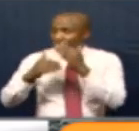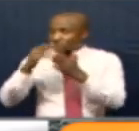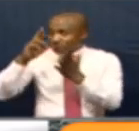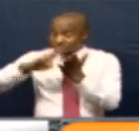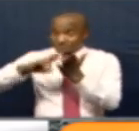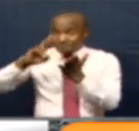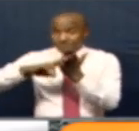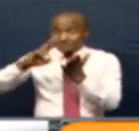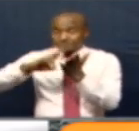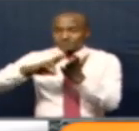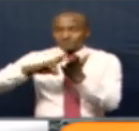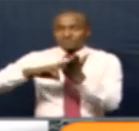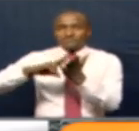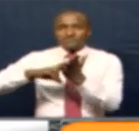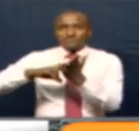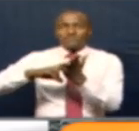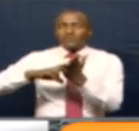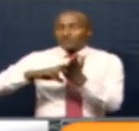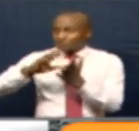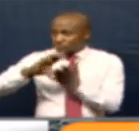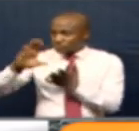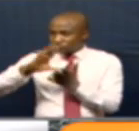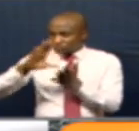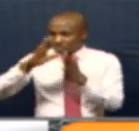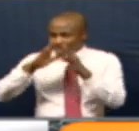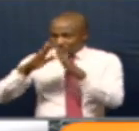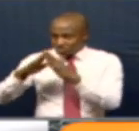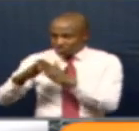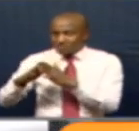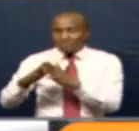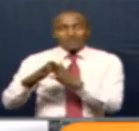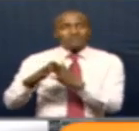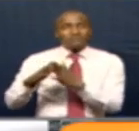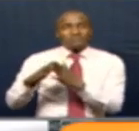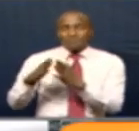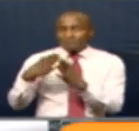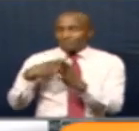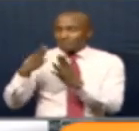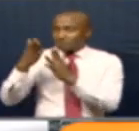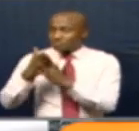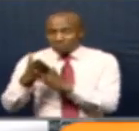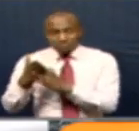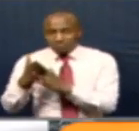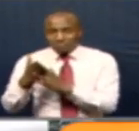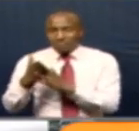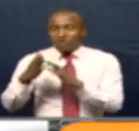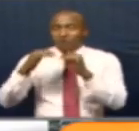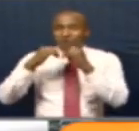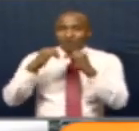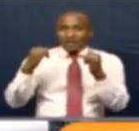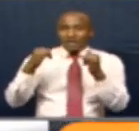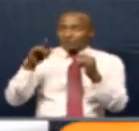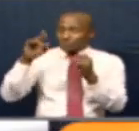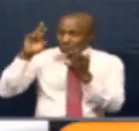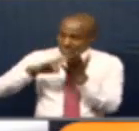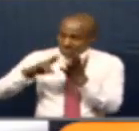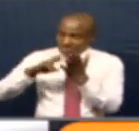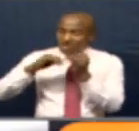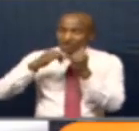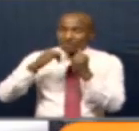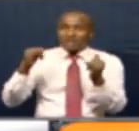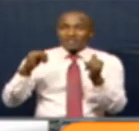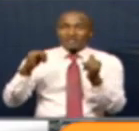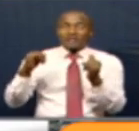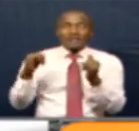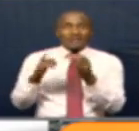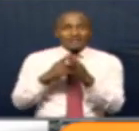registration to allocation of the unit, there is no human interface. So there's an online platform. You go, you register. You